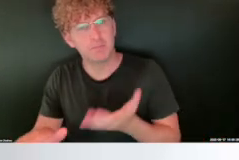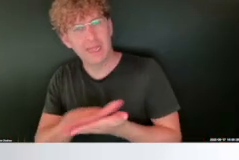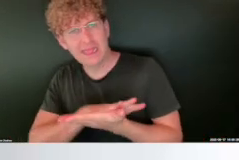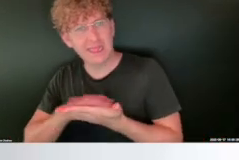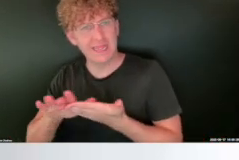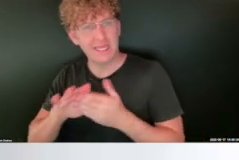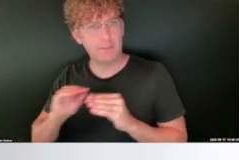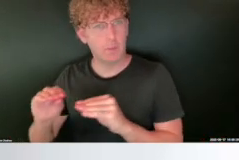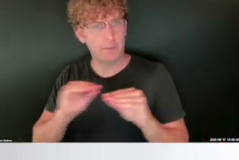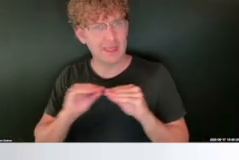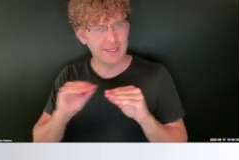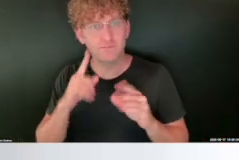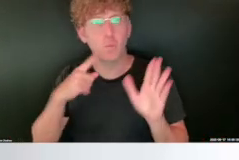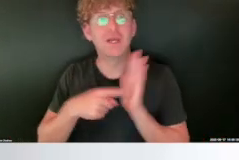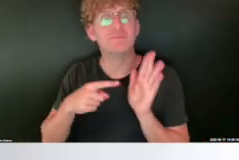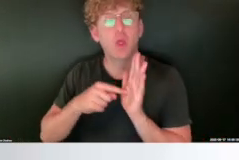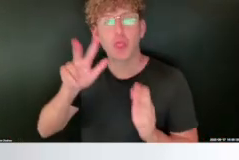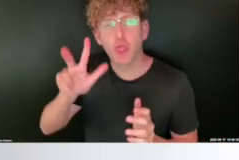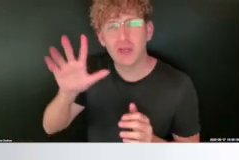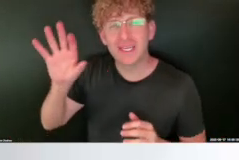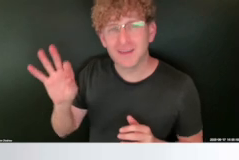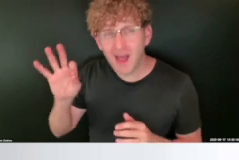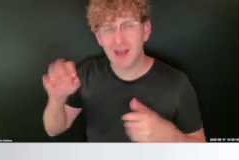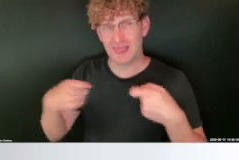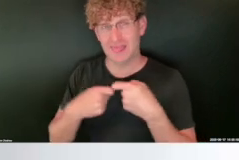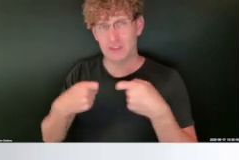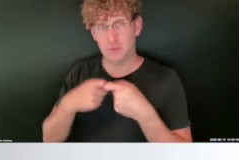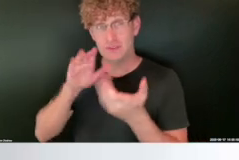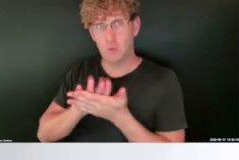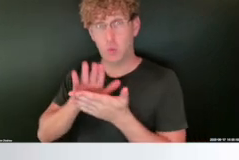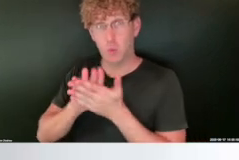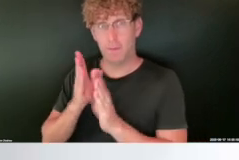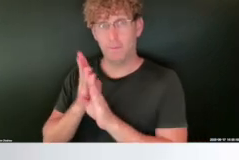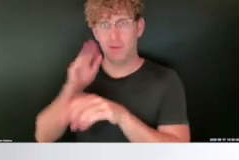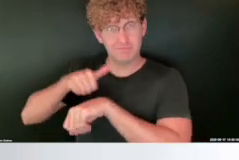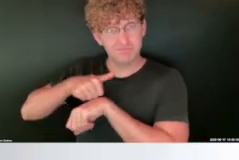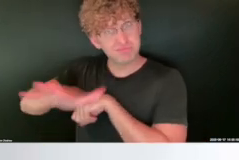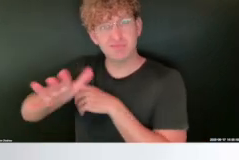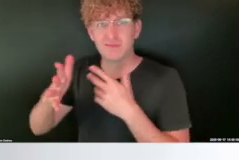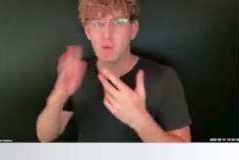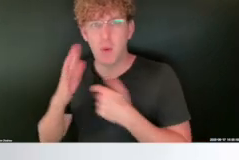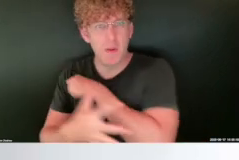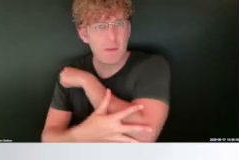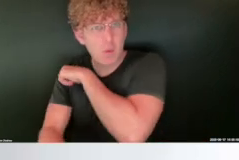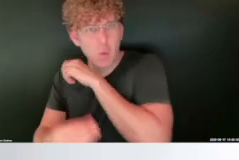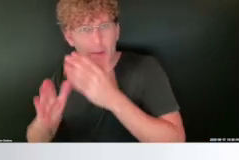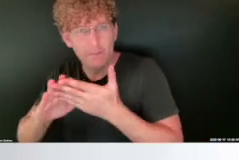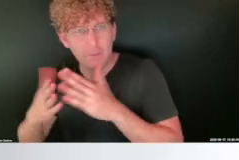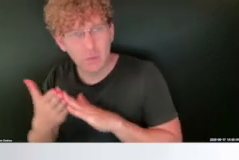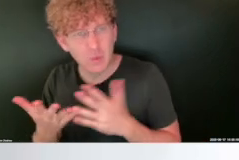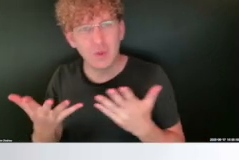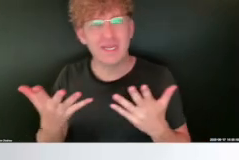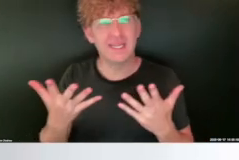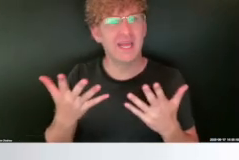in disadvantaged communities, and infrastructure also supported early pilots of vehicle-to-grid technology.